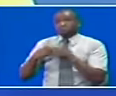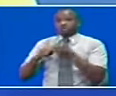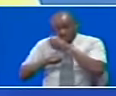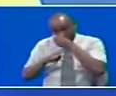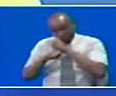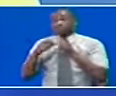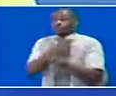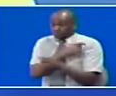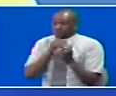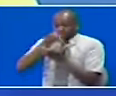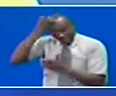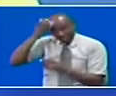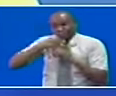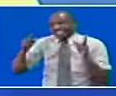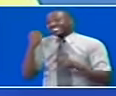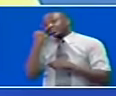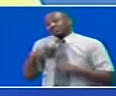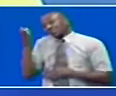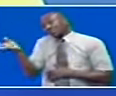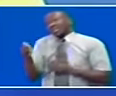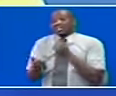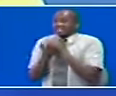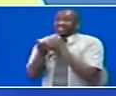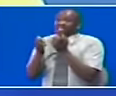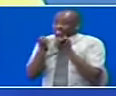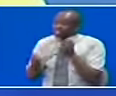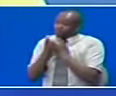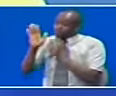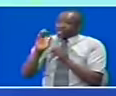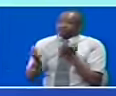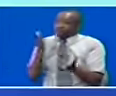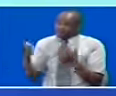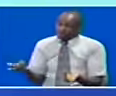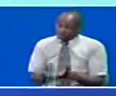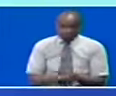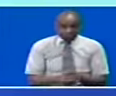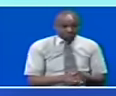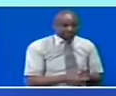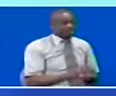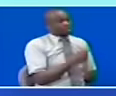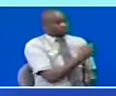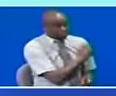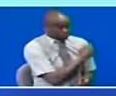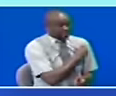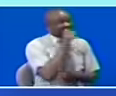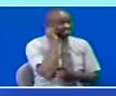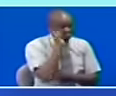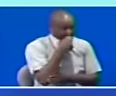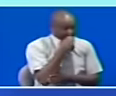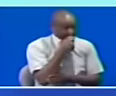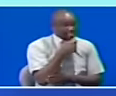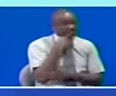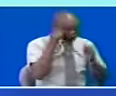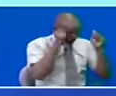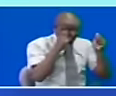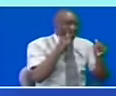plight, but then there's also patients who need your help. So how are you balancing this issue? As of now, the doctors in KNH actually are on